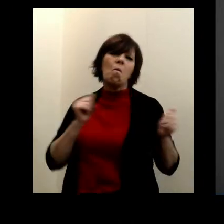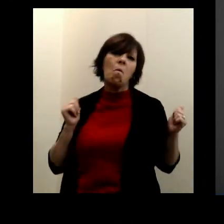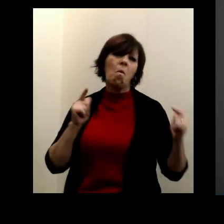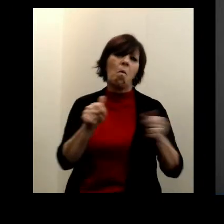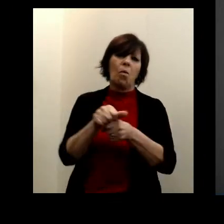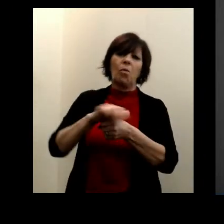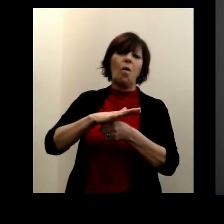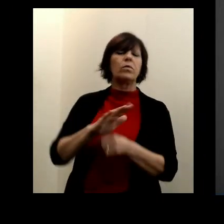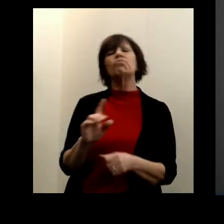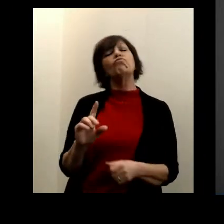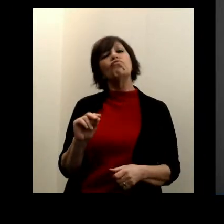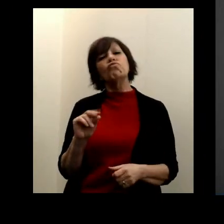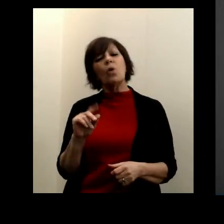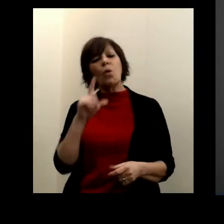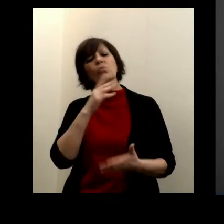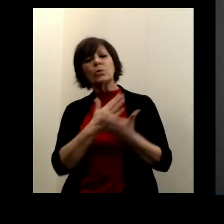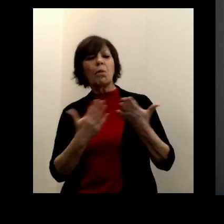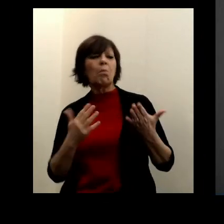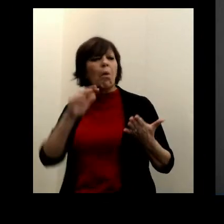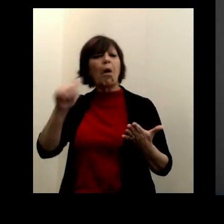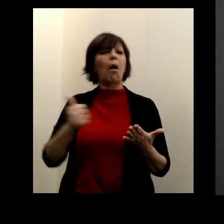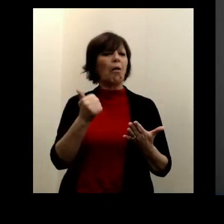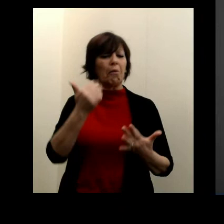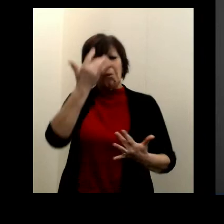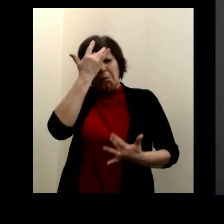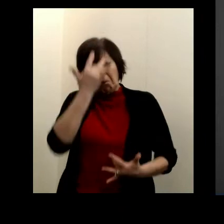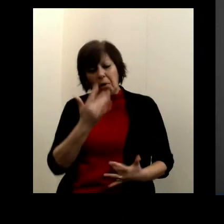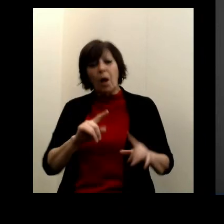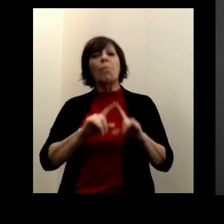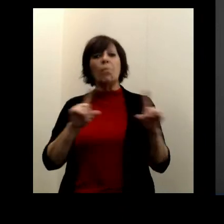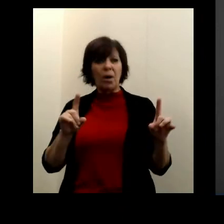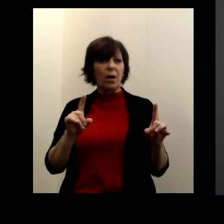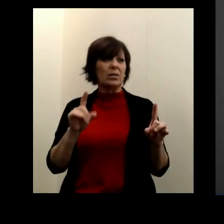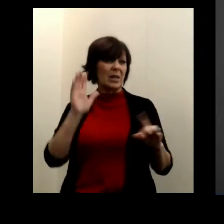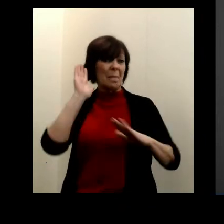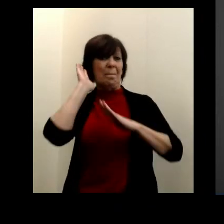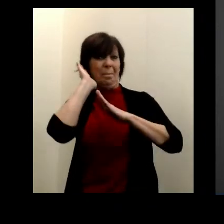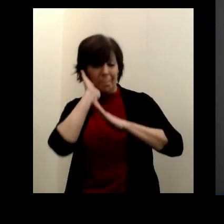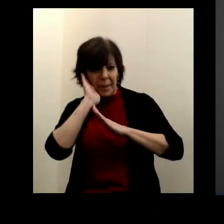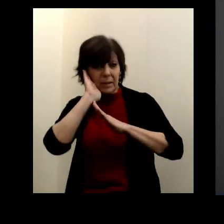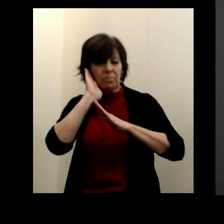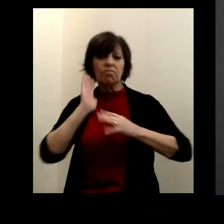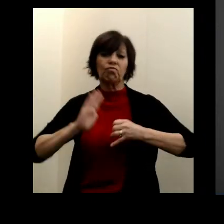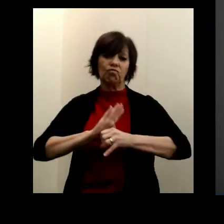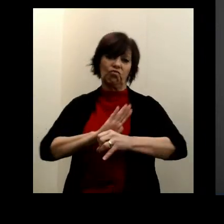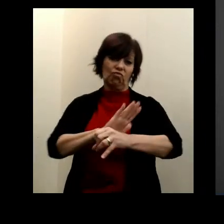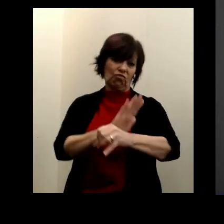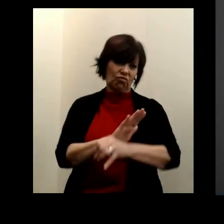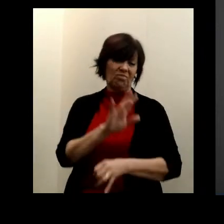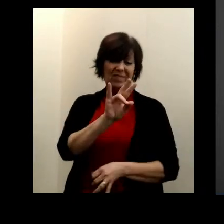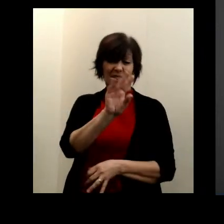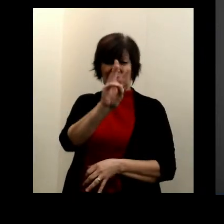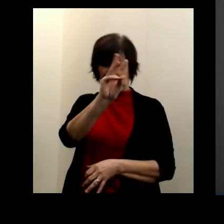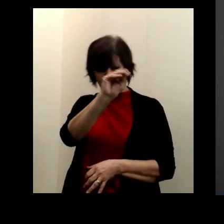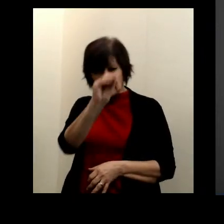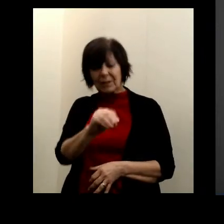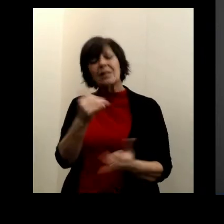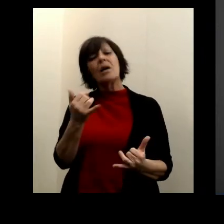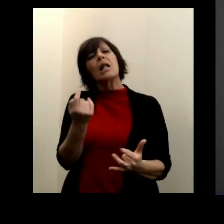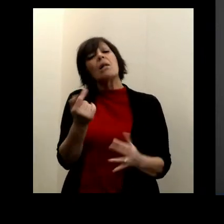patient. But we were up to a very high rate of utilization of our hospital beds. It started to drop a little